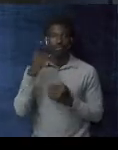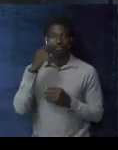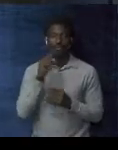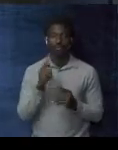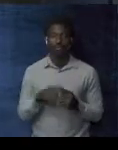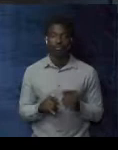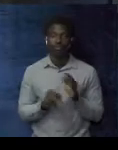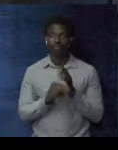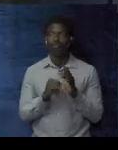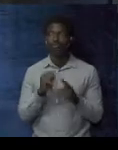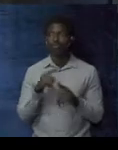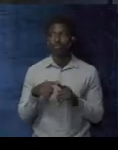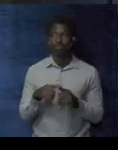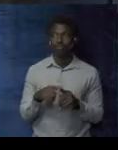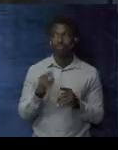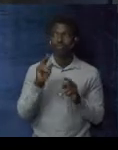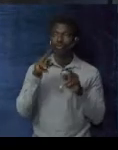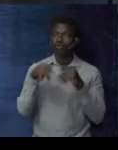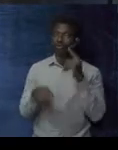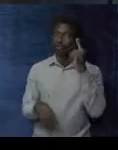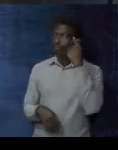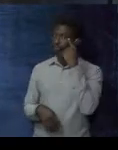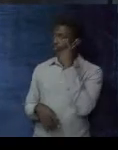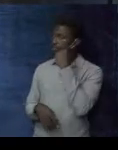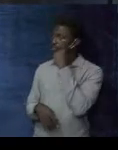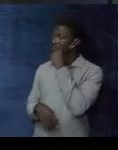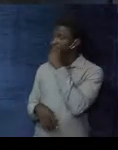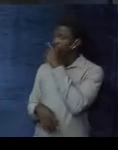pretty easy for you to identify. But here,